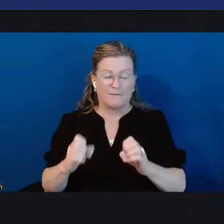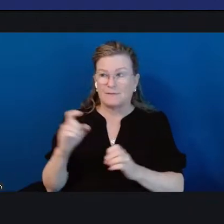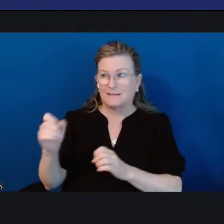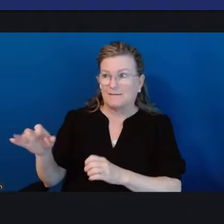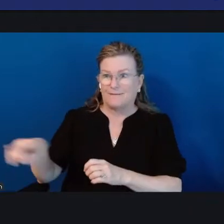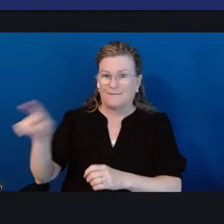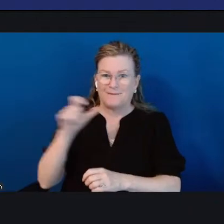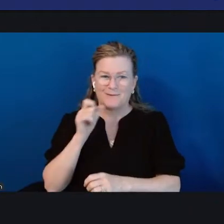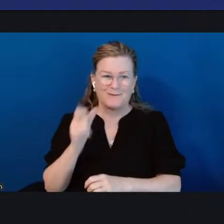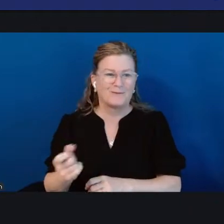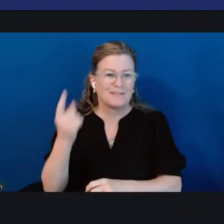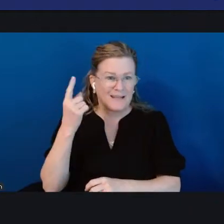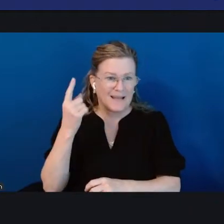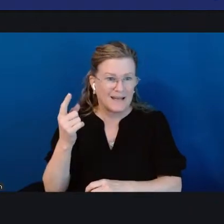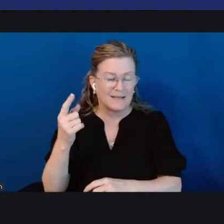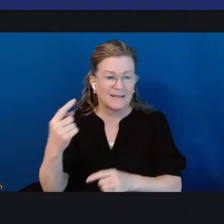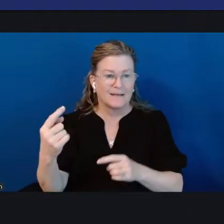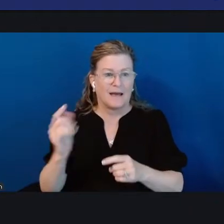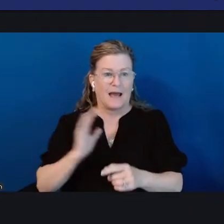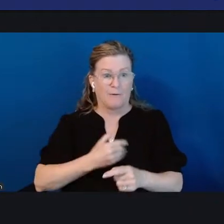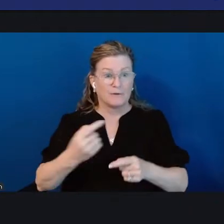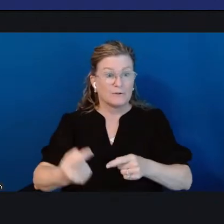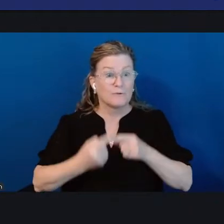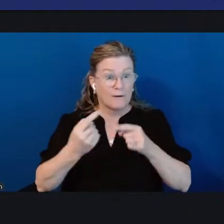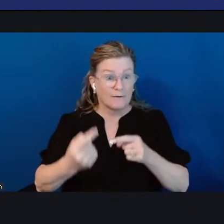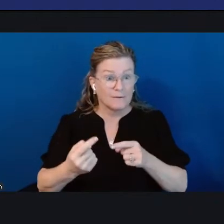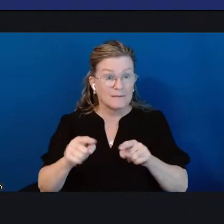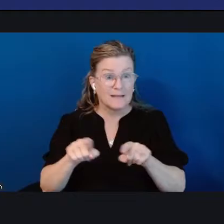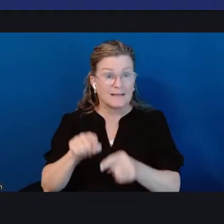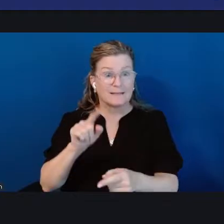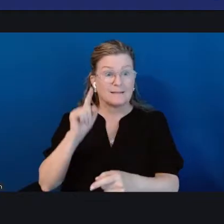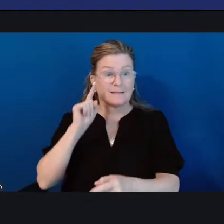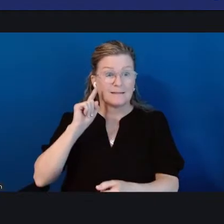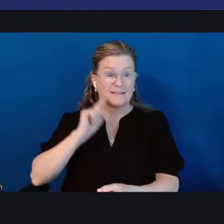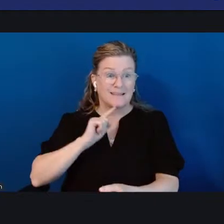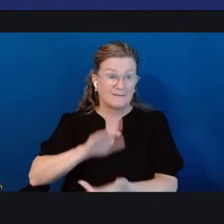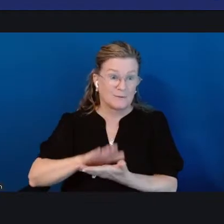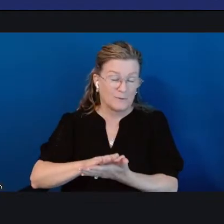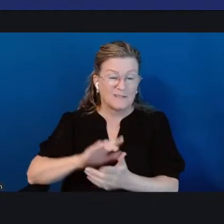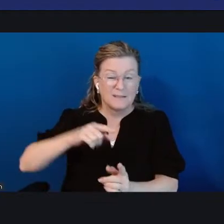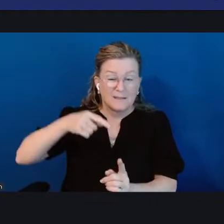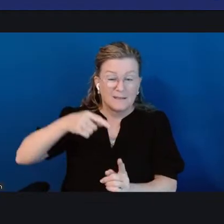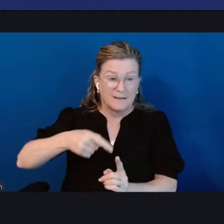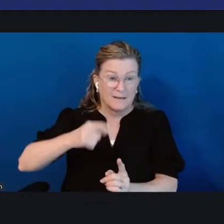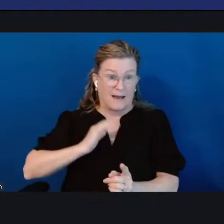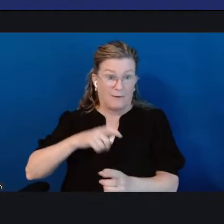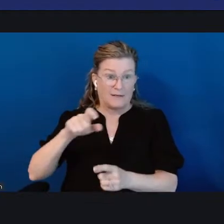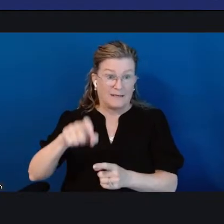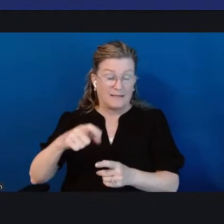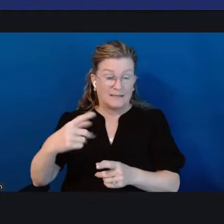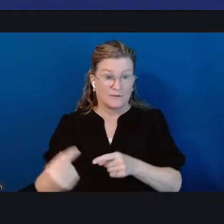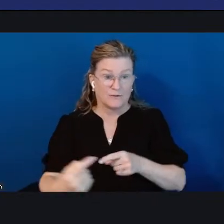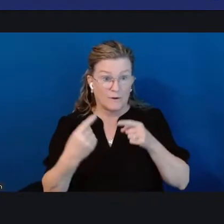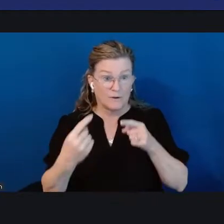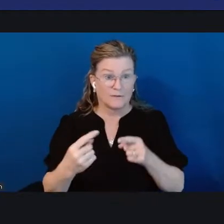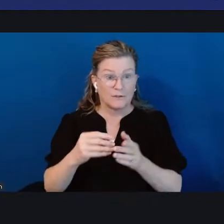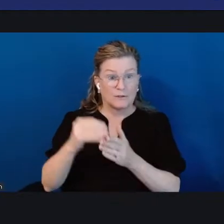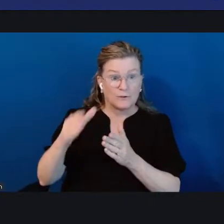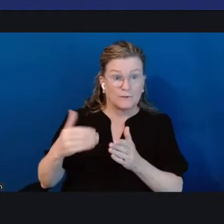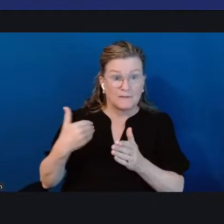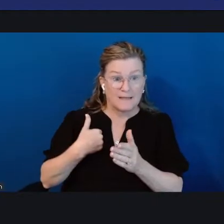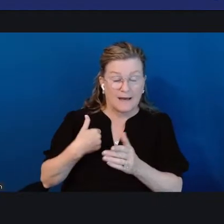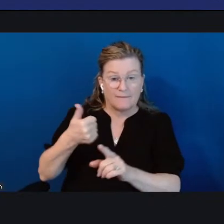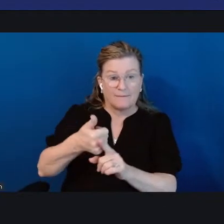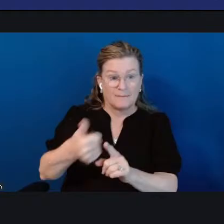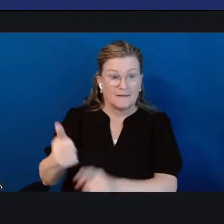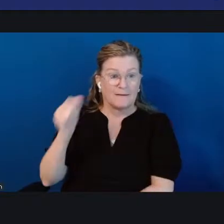the struggles that we have as schools for the deaf, and specifically the needs and the struggles that students have that are deaf and hard